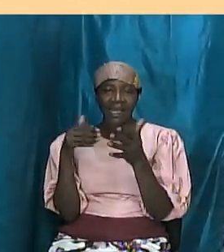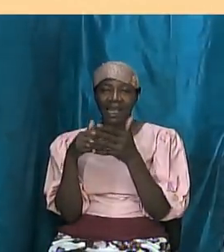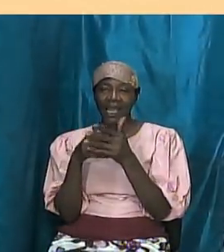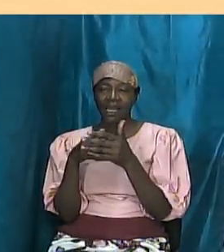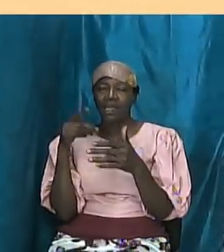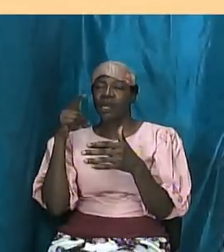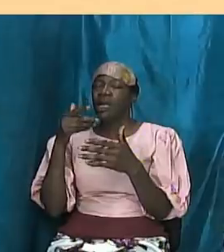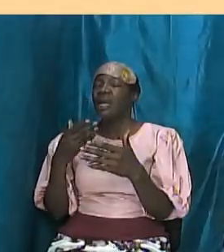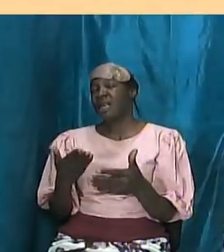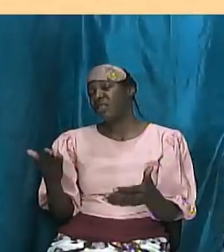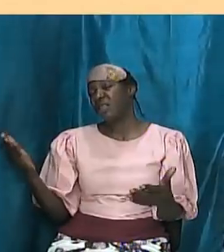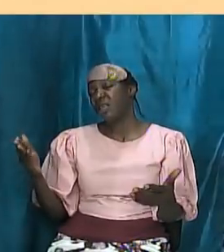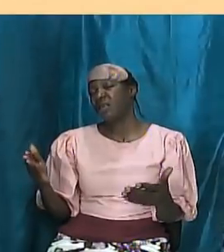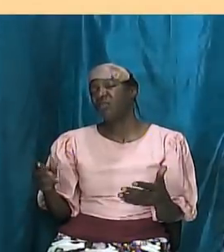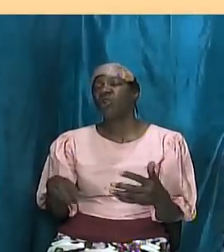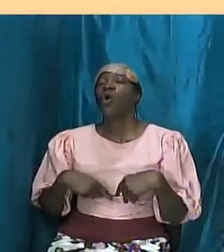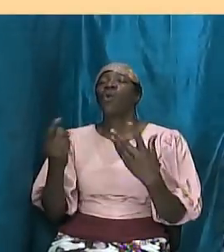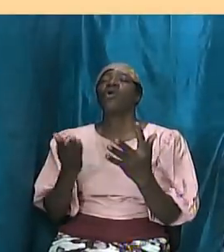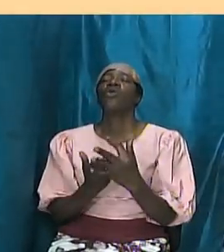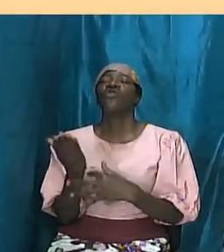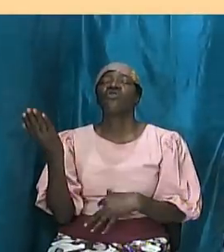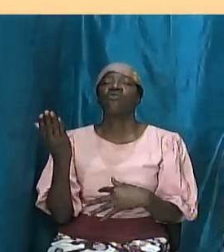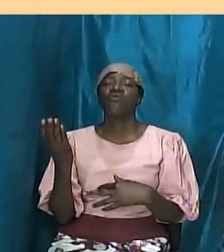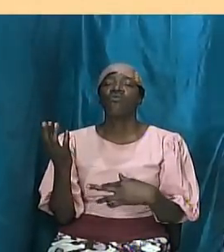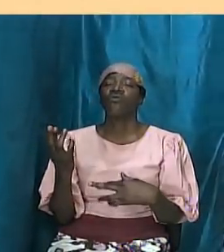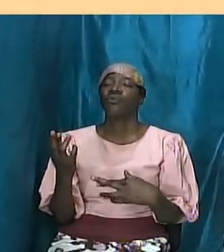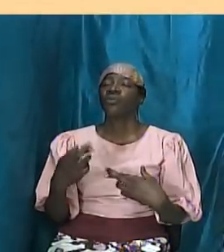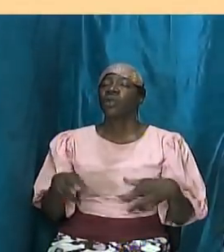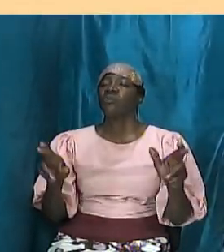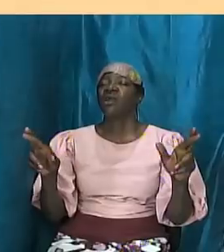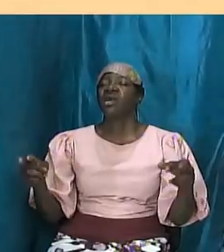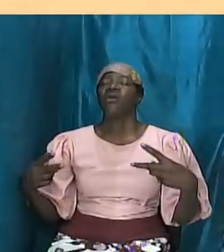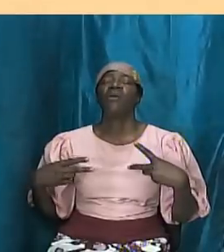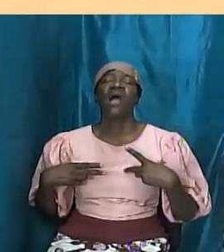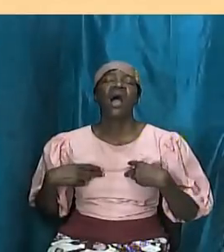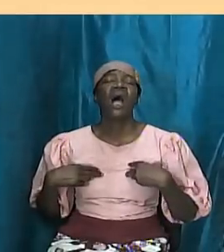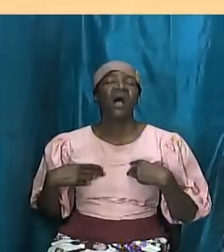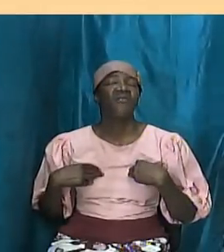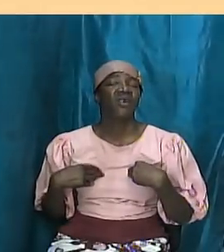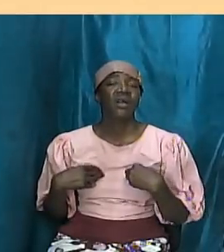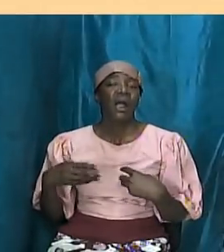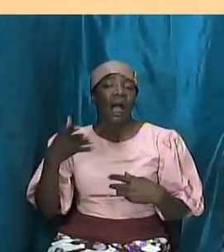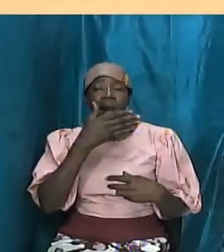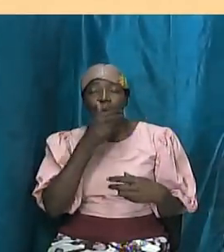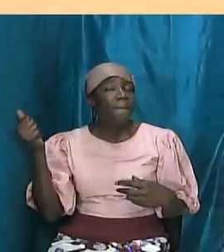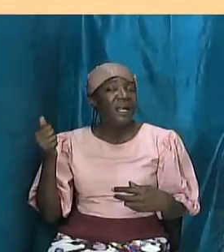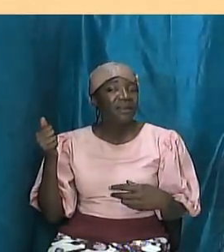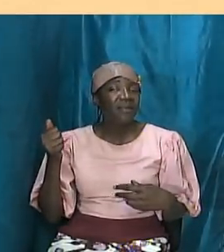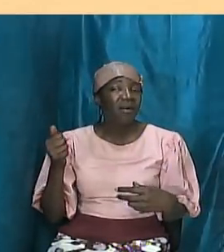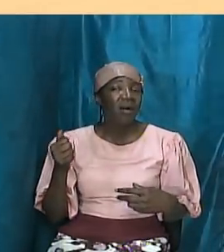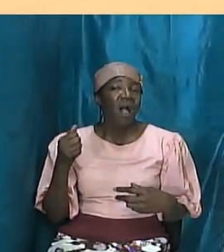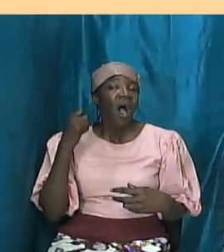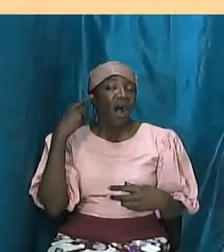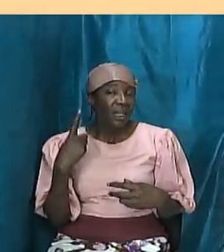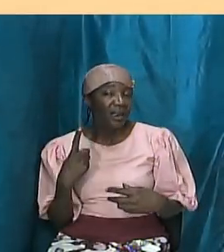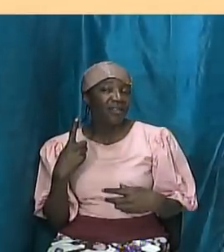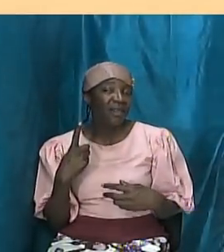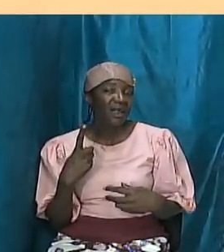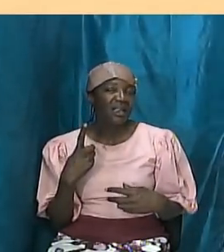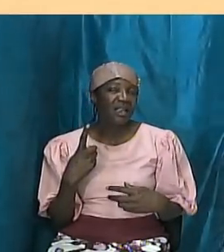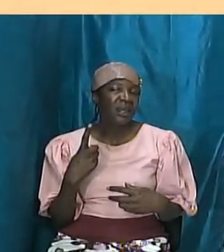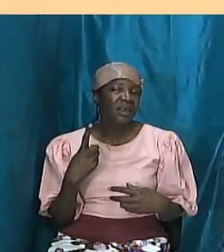have gone through already so that we have a survey, a background